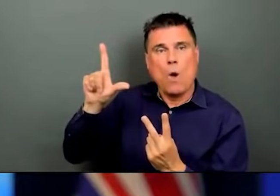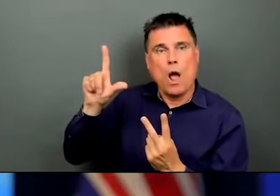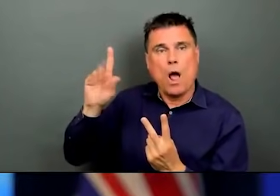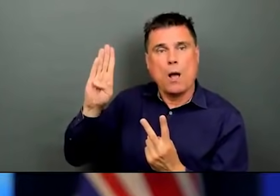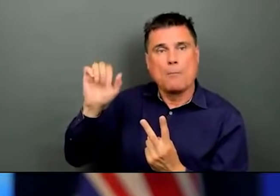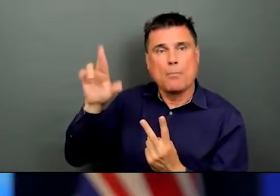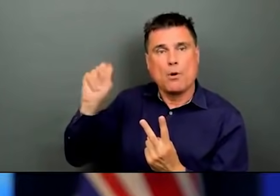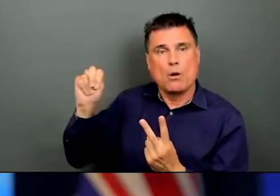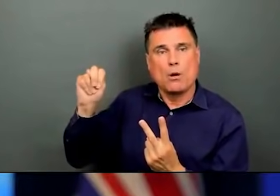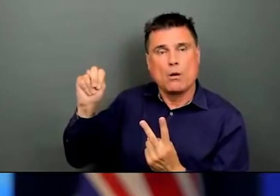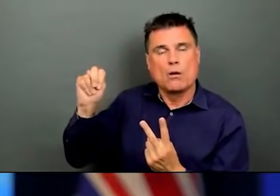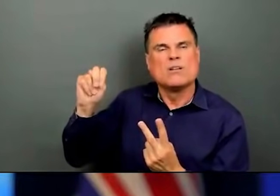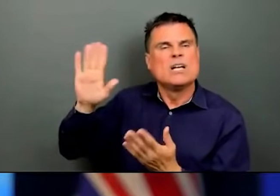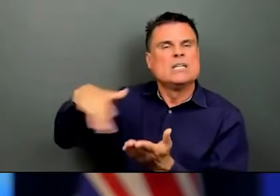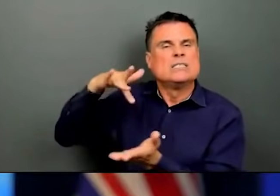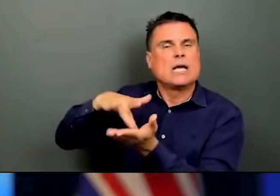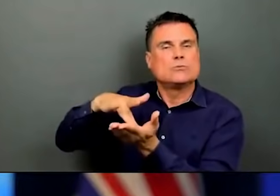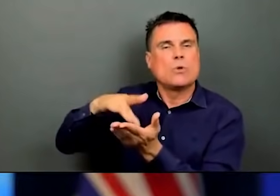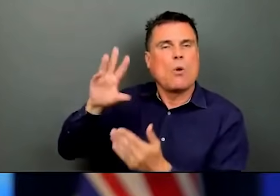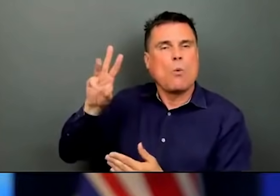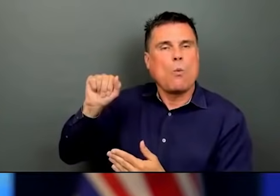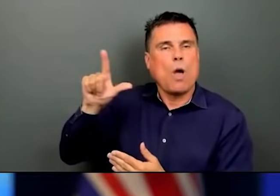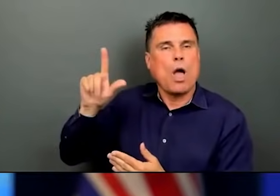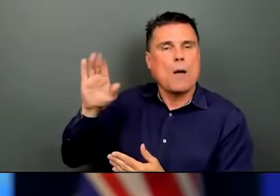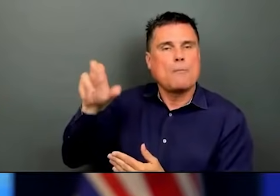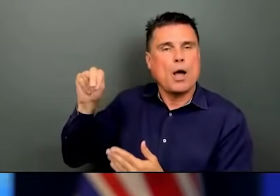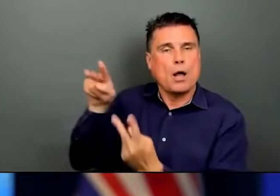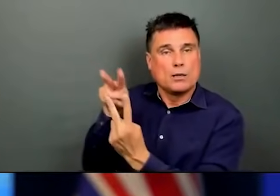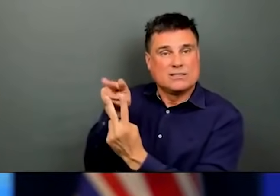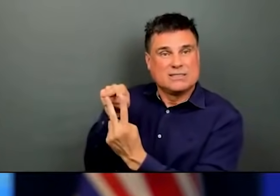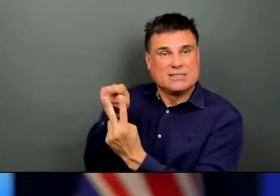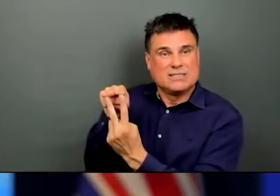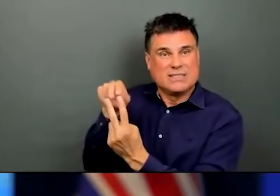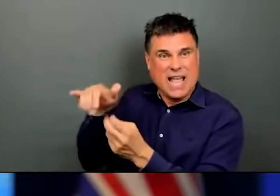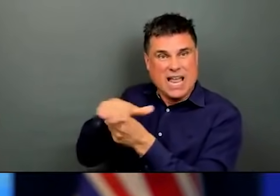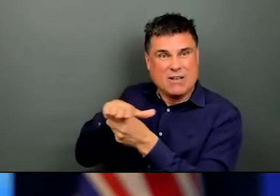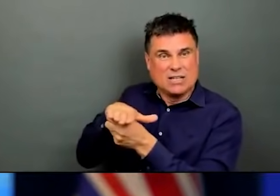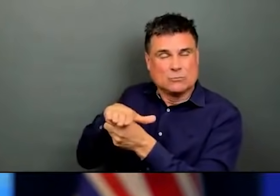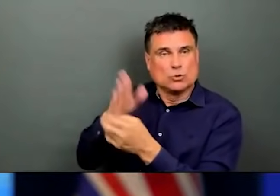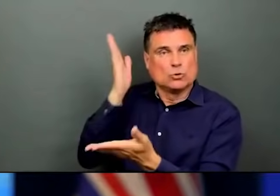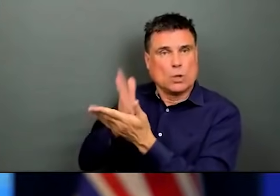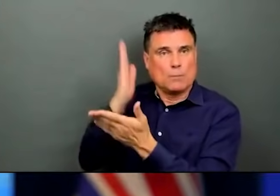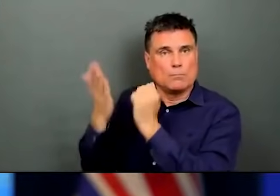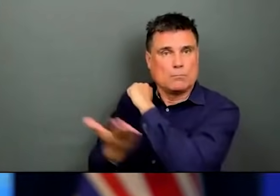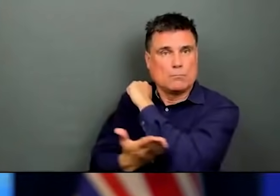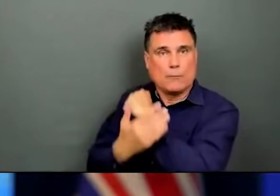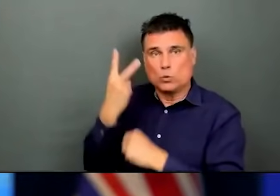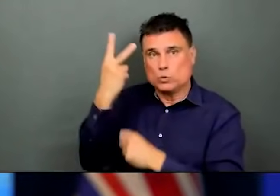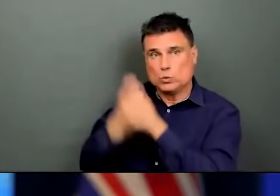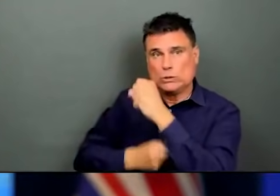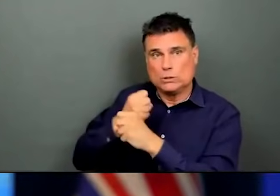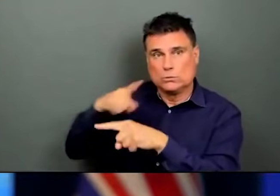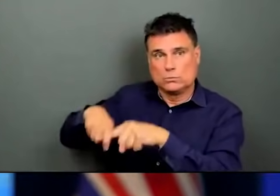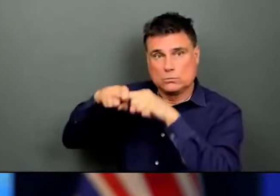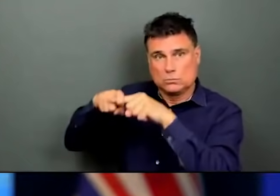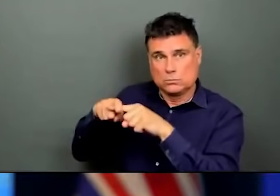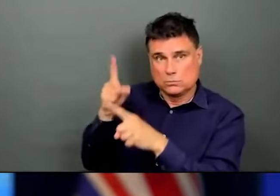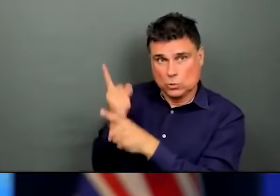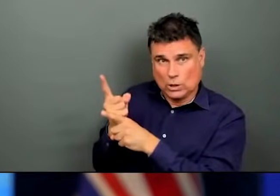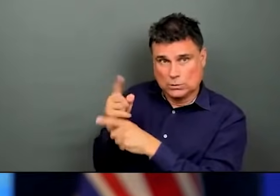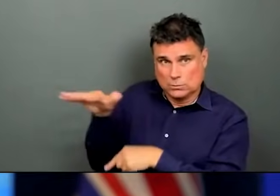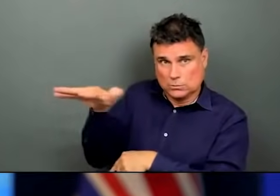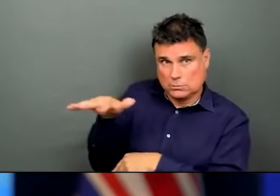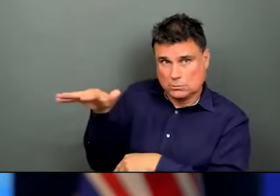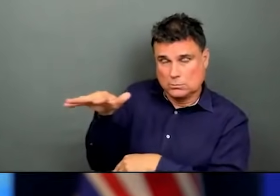ask is that the press release that the Didat and Patchadat and Huayat put out a few days ago did suggest that, that